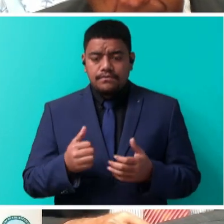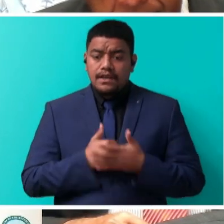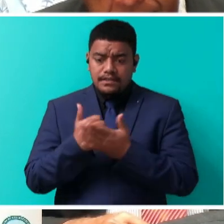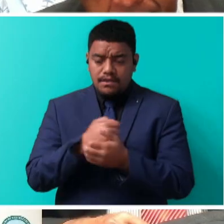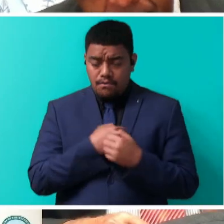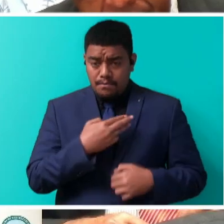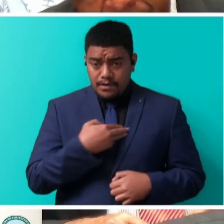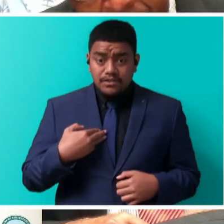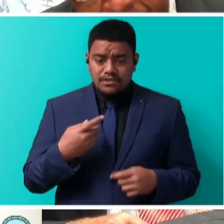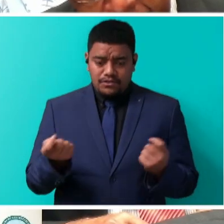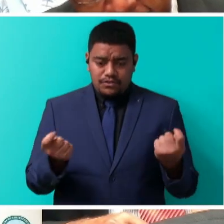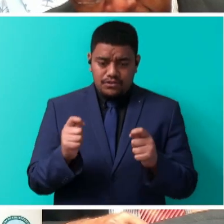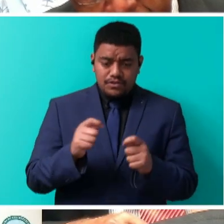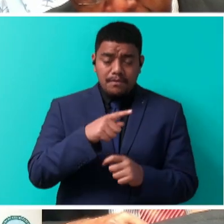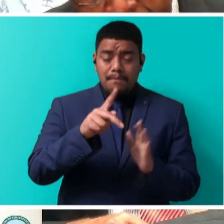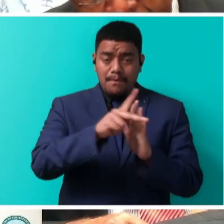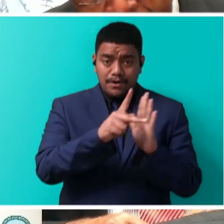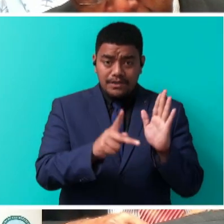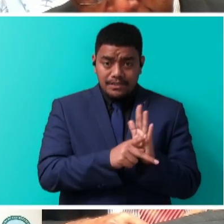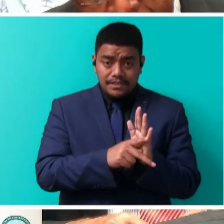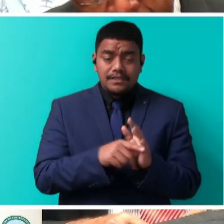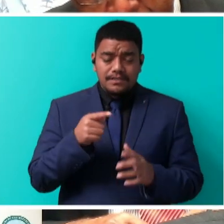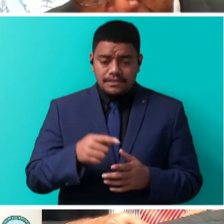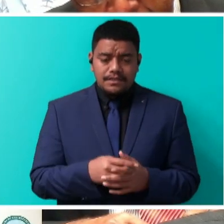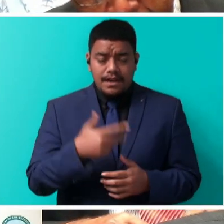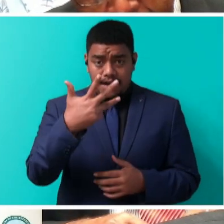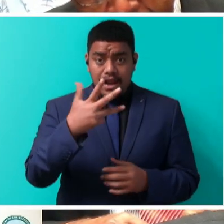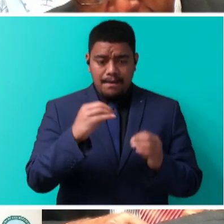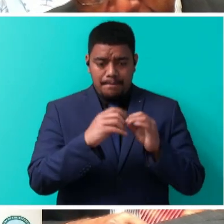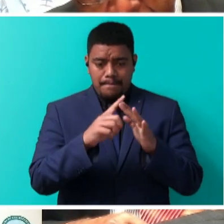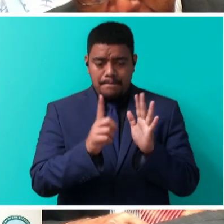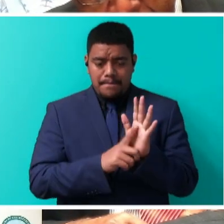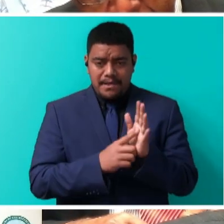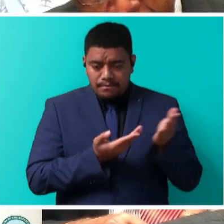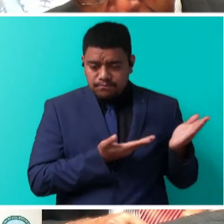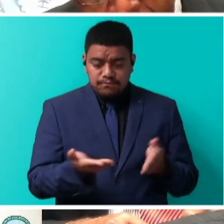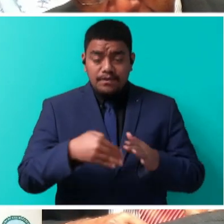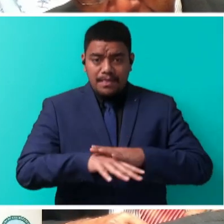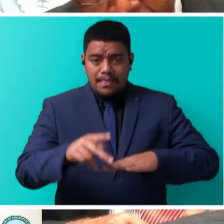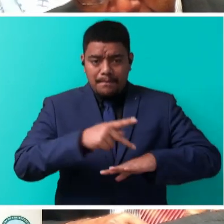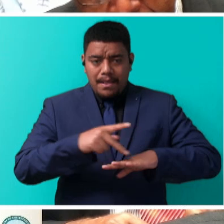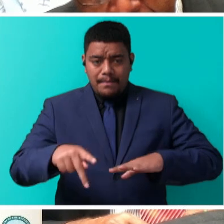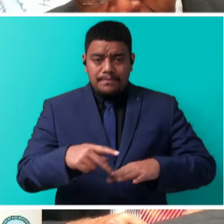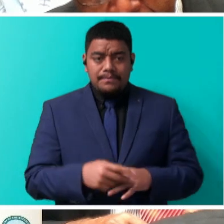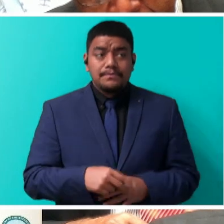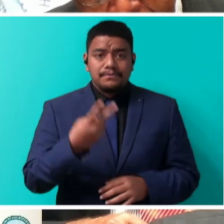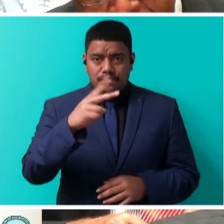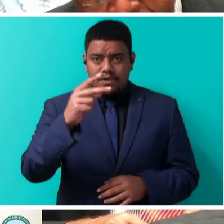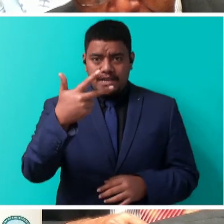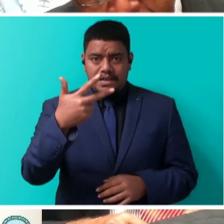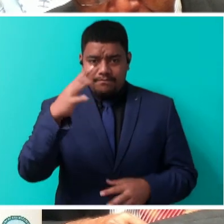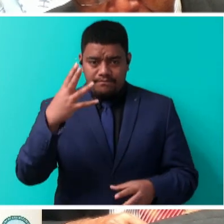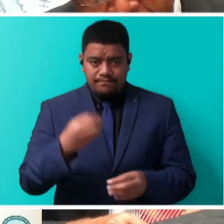translating policy to legislation, thus producing 9 bills that were tabled in Parliament, with 28 being enacted